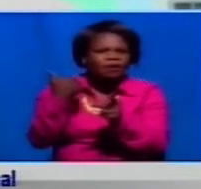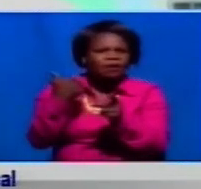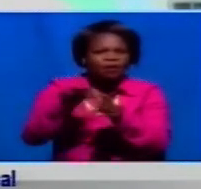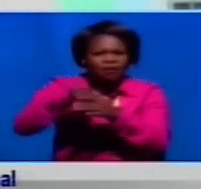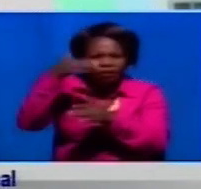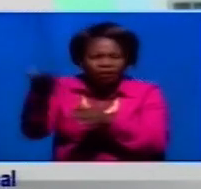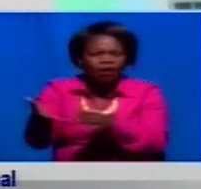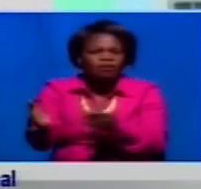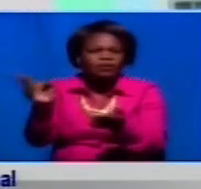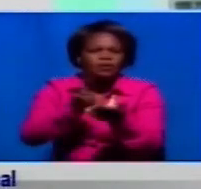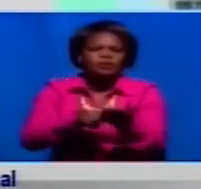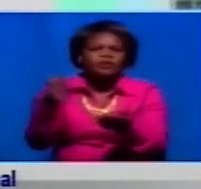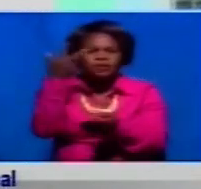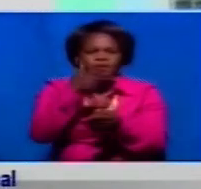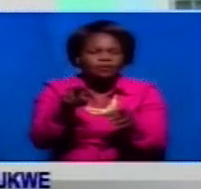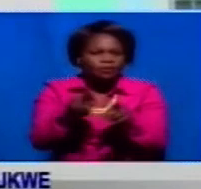saying so